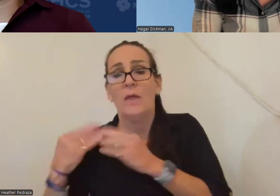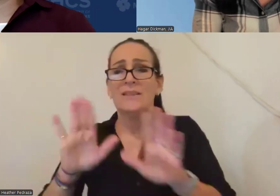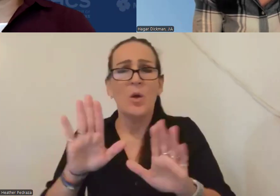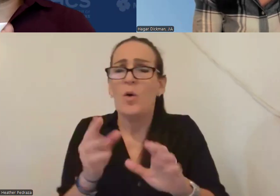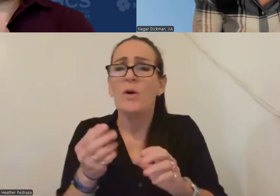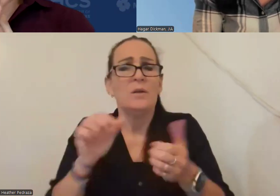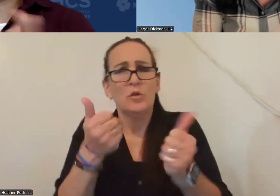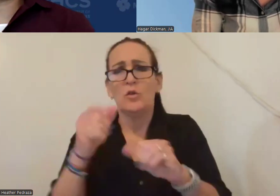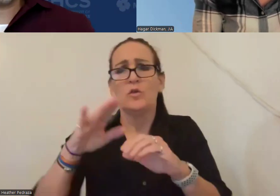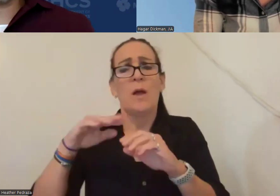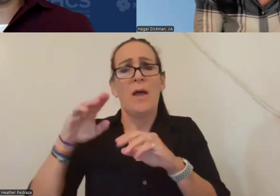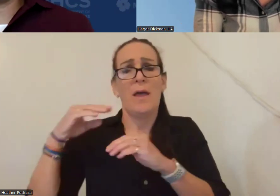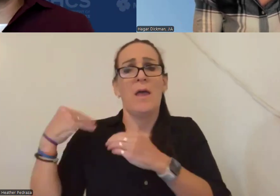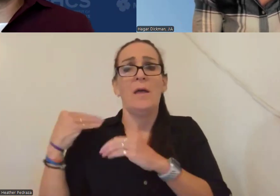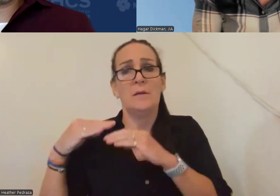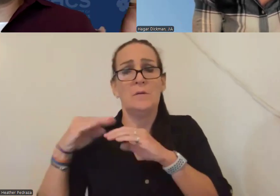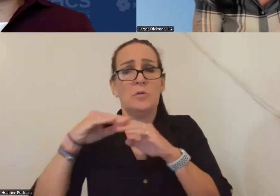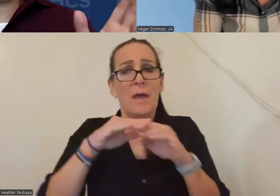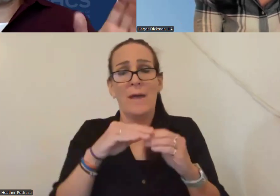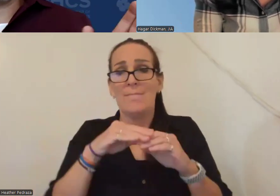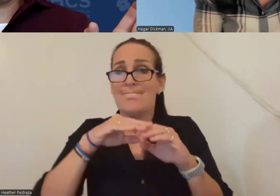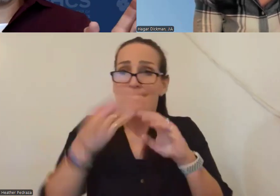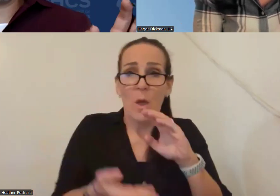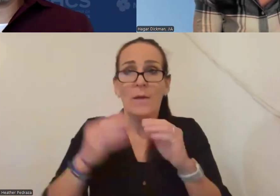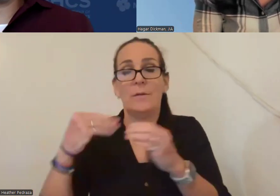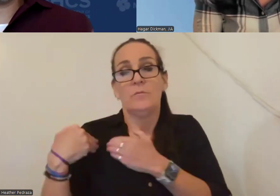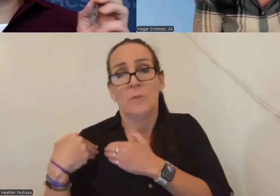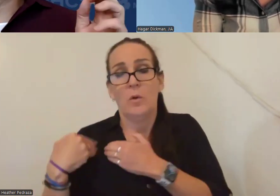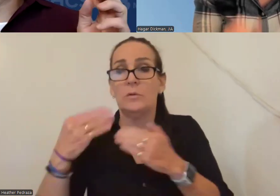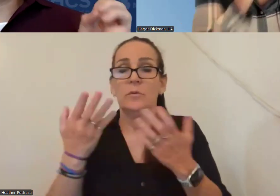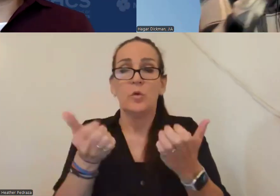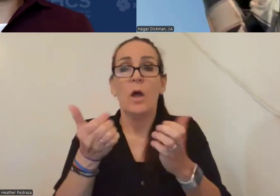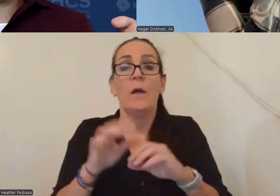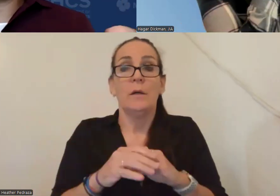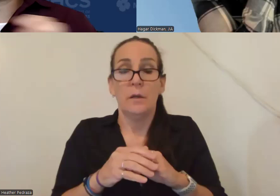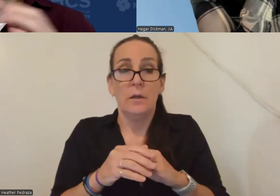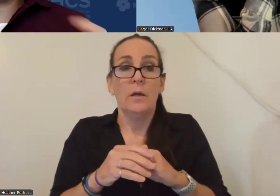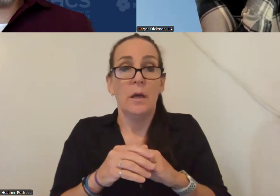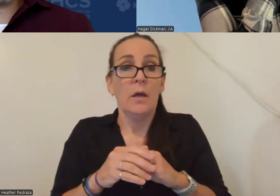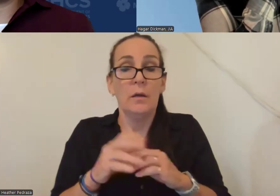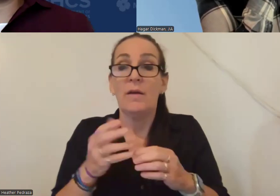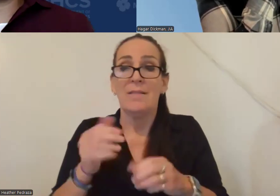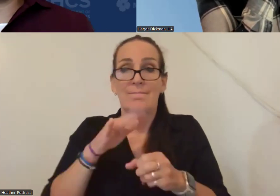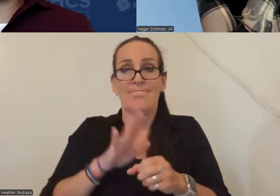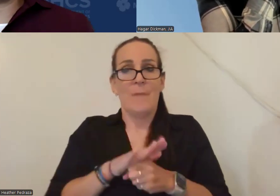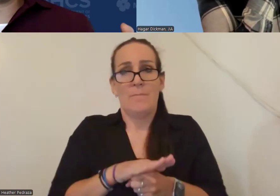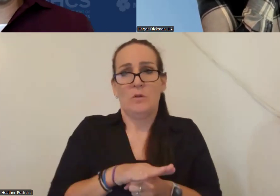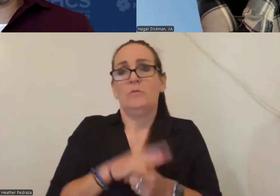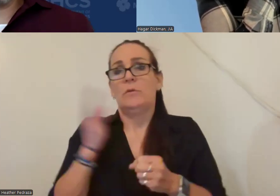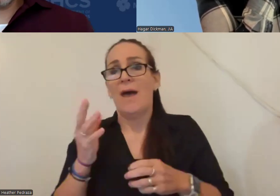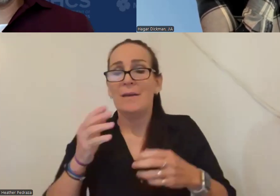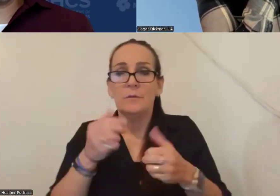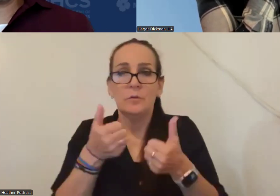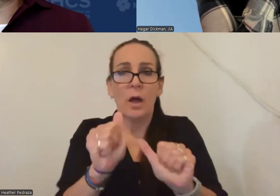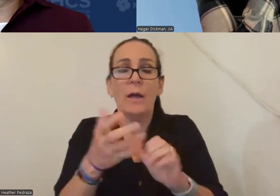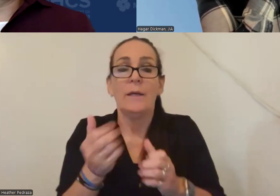not talking about completely replacing how people currently get their services, the providers that they work with, how their care